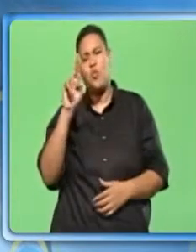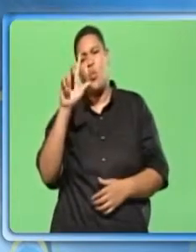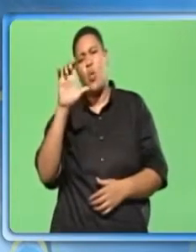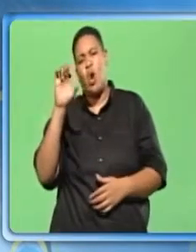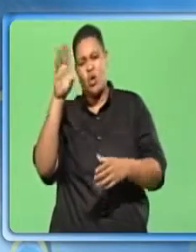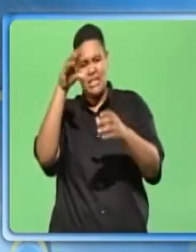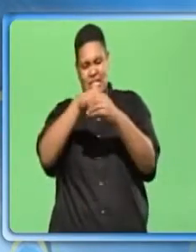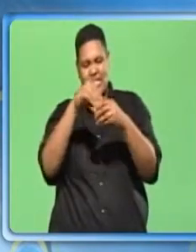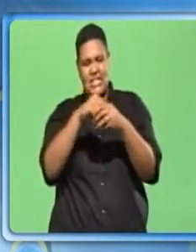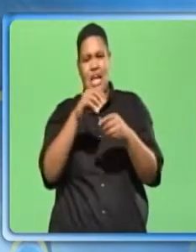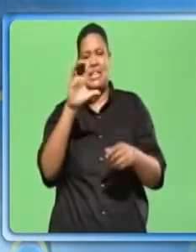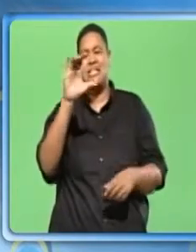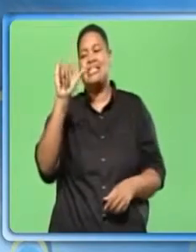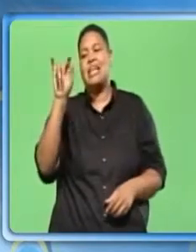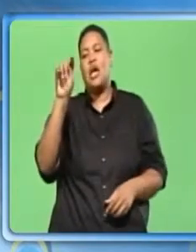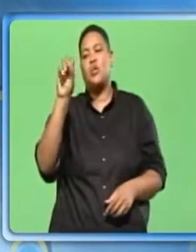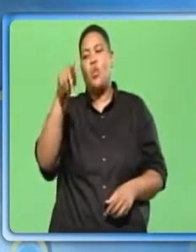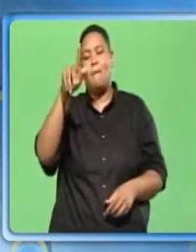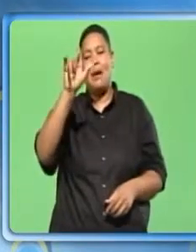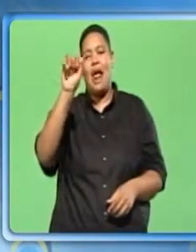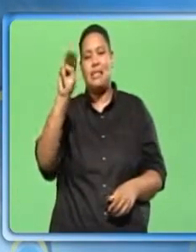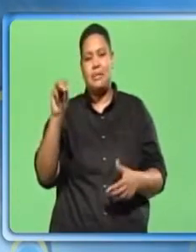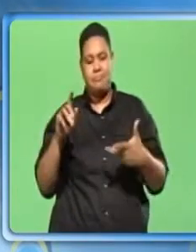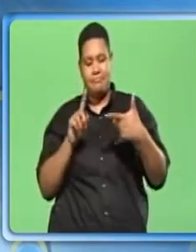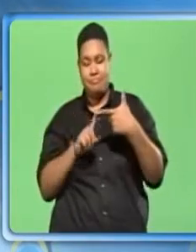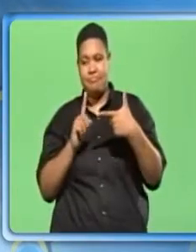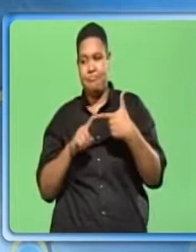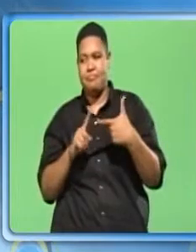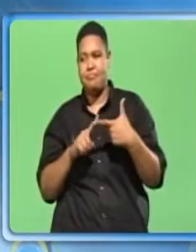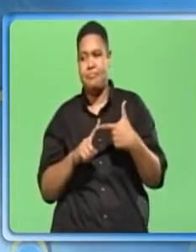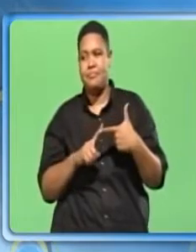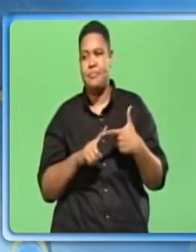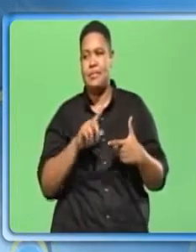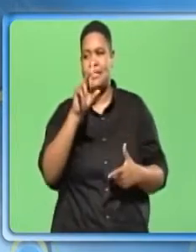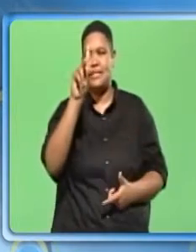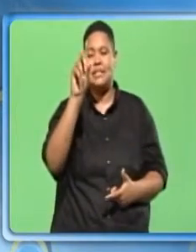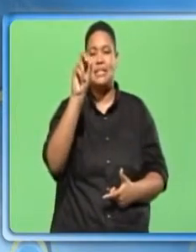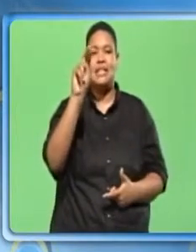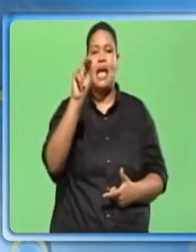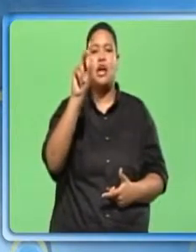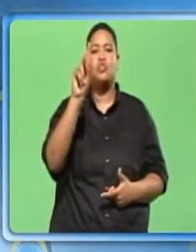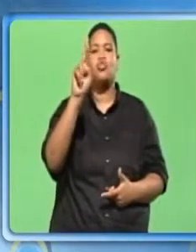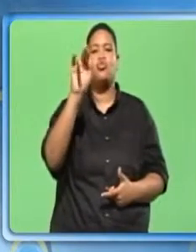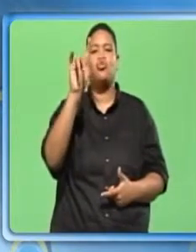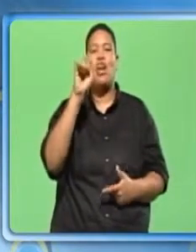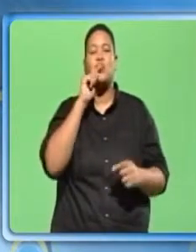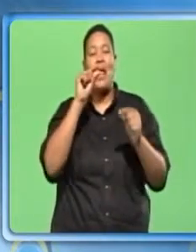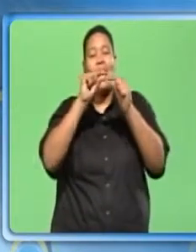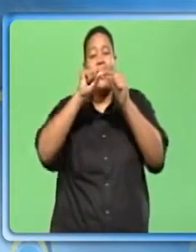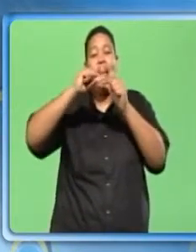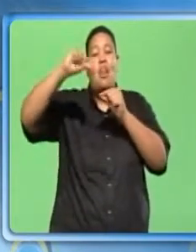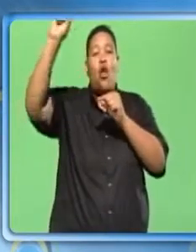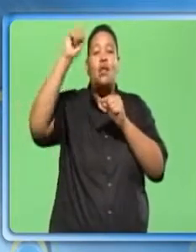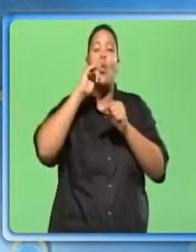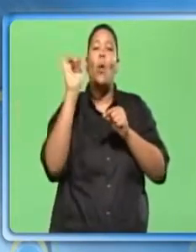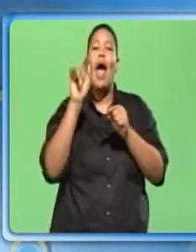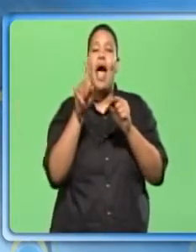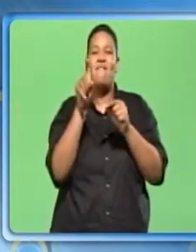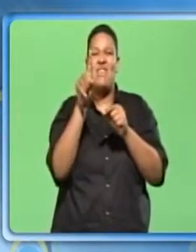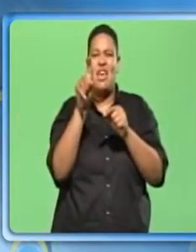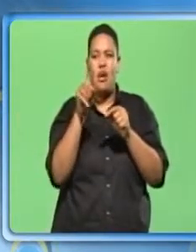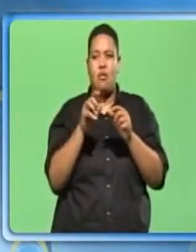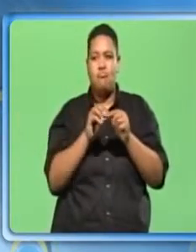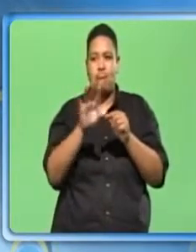within the cytoplasm. 2. Dendrites, which are long, thin finger-like projections